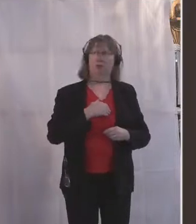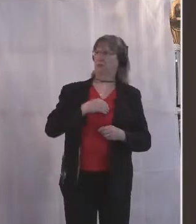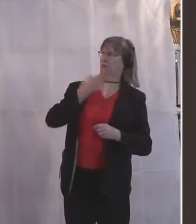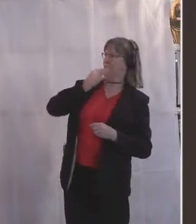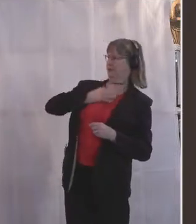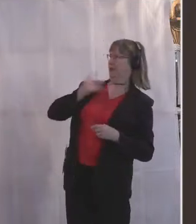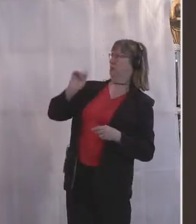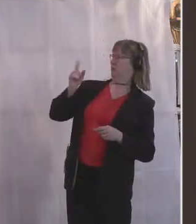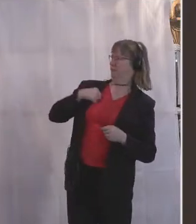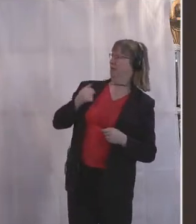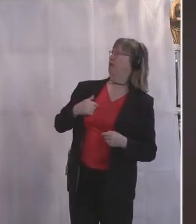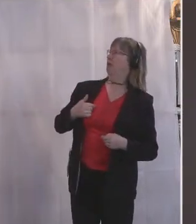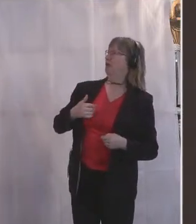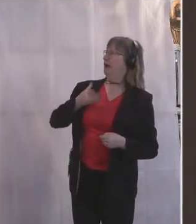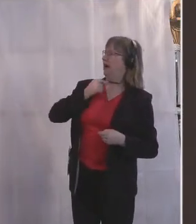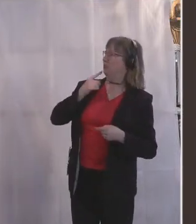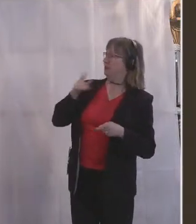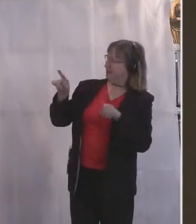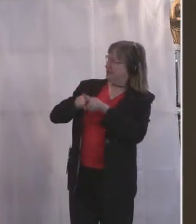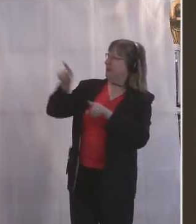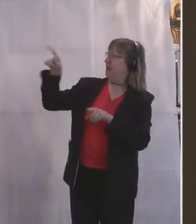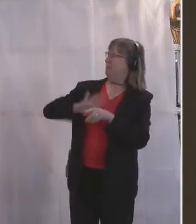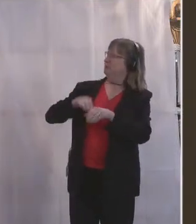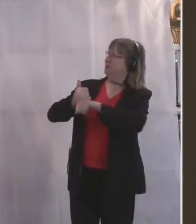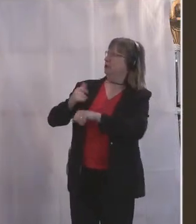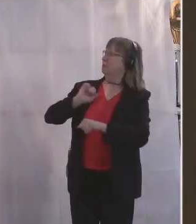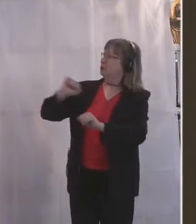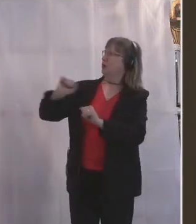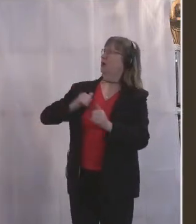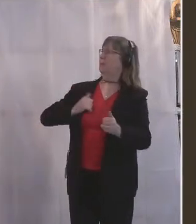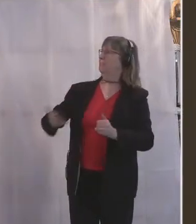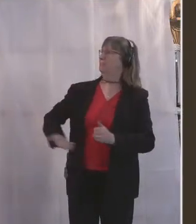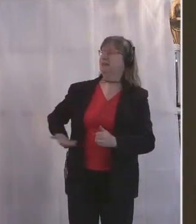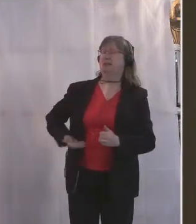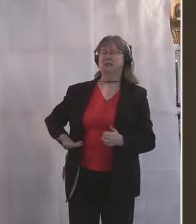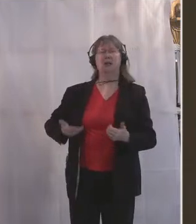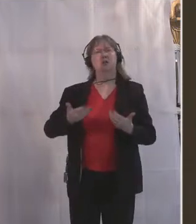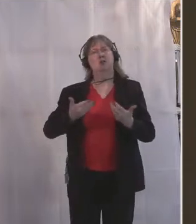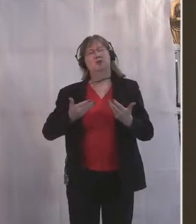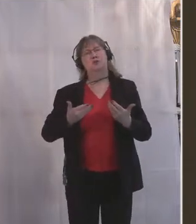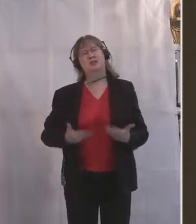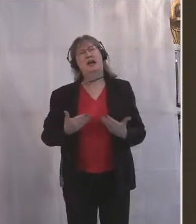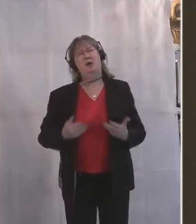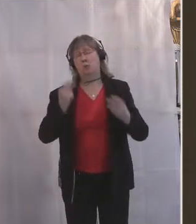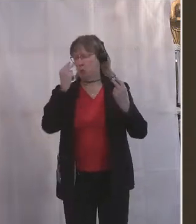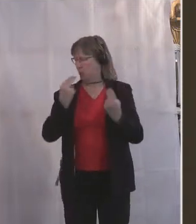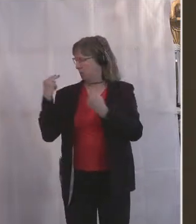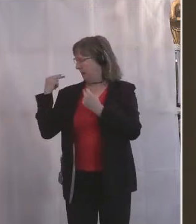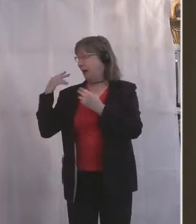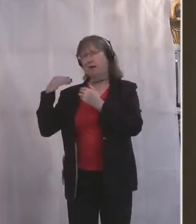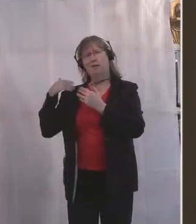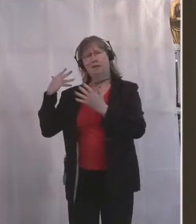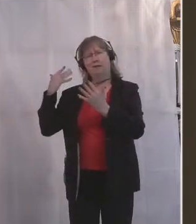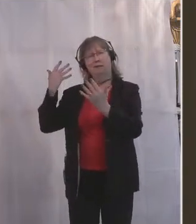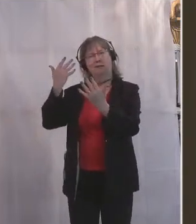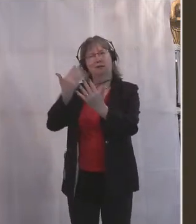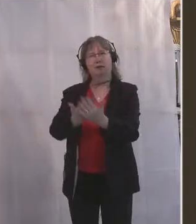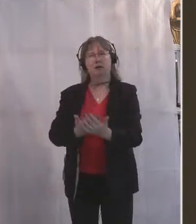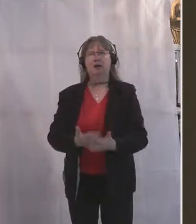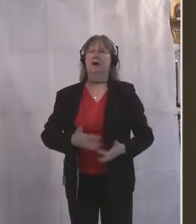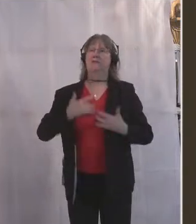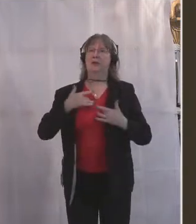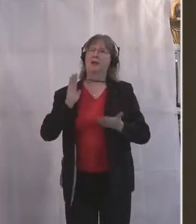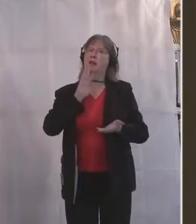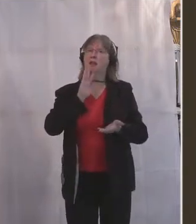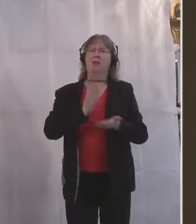me, this is incredible, I wish I'd started this business. And then I get to go on this journey. And I think, you know, in the context of today, what's incredible is